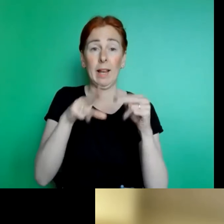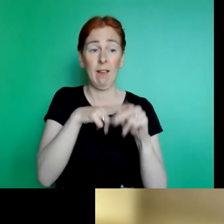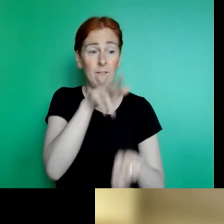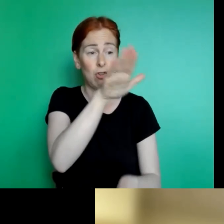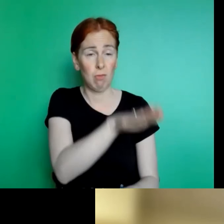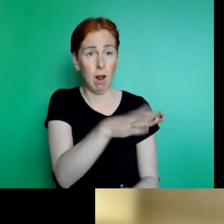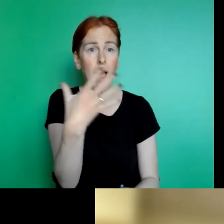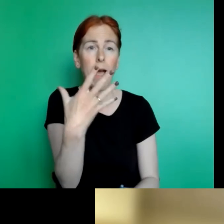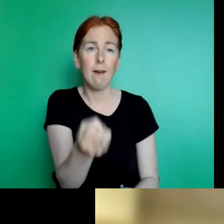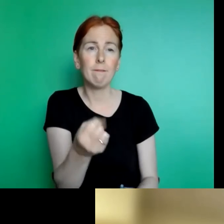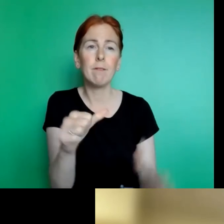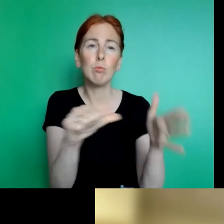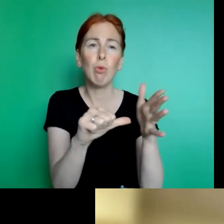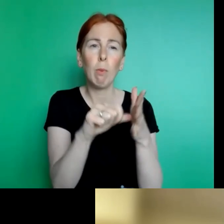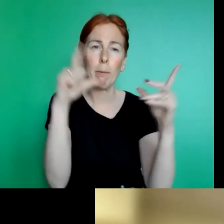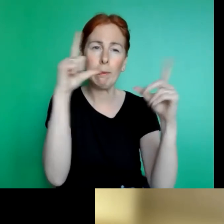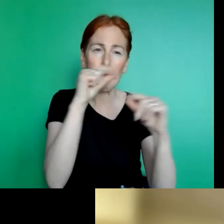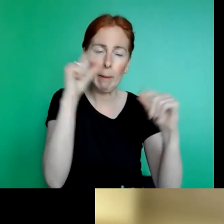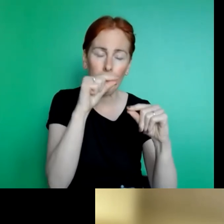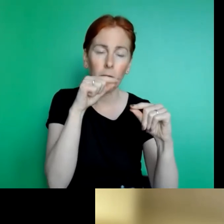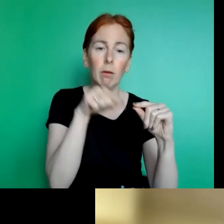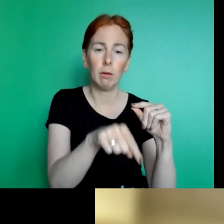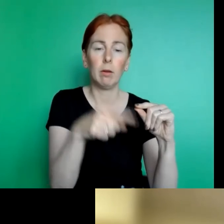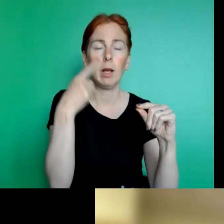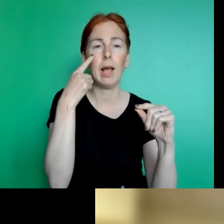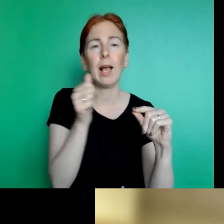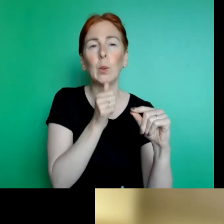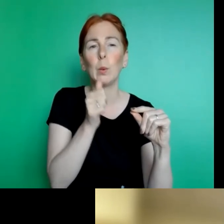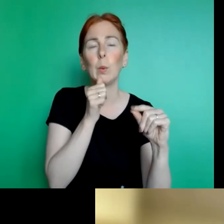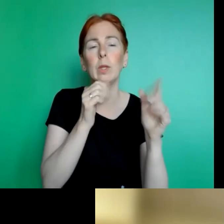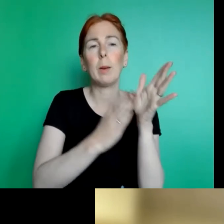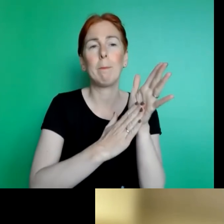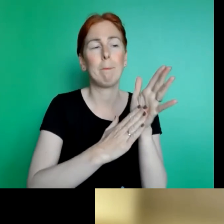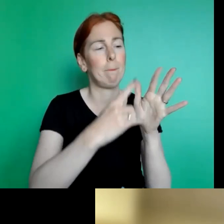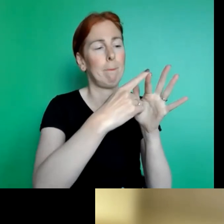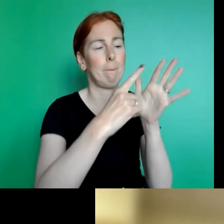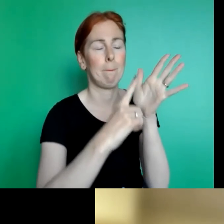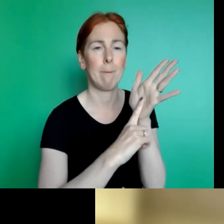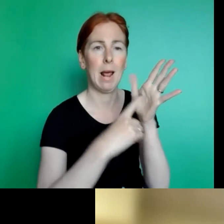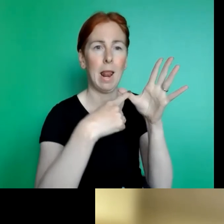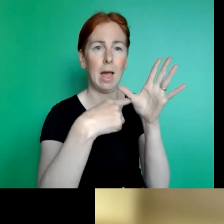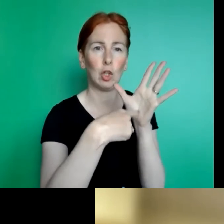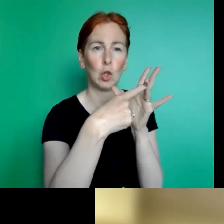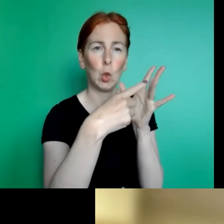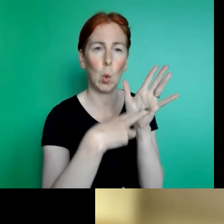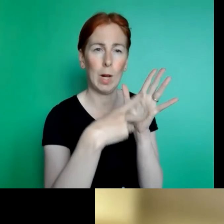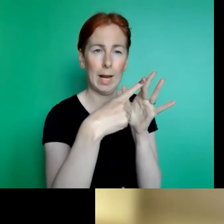But you have to unpick other things, like how is the child's anxiety level when the lights go